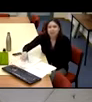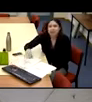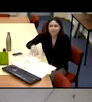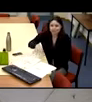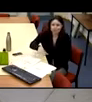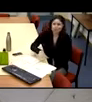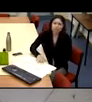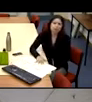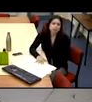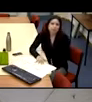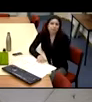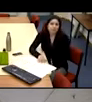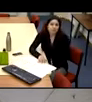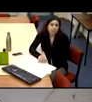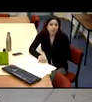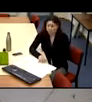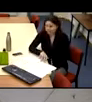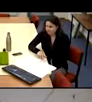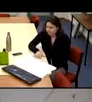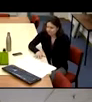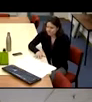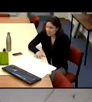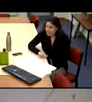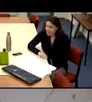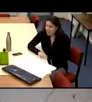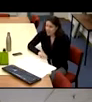they like to refer to refugees as superheroes.